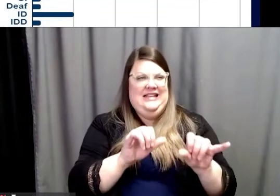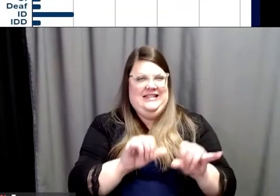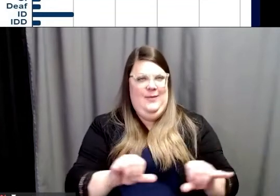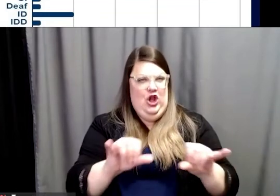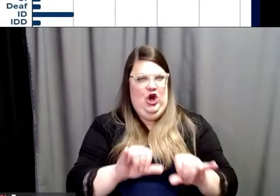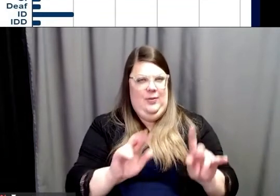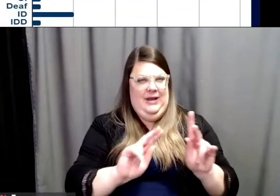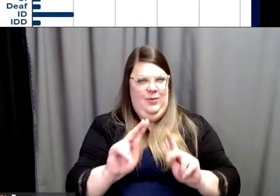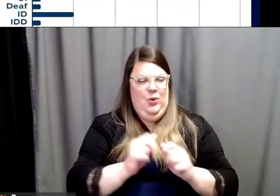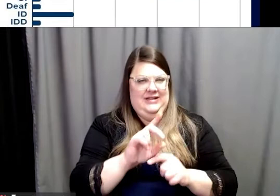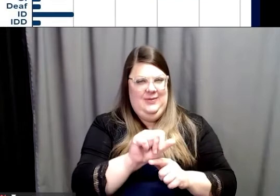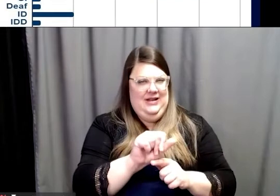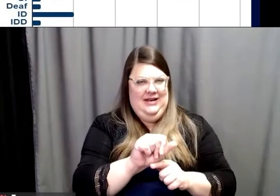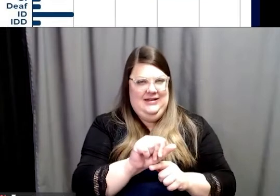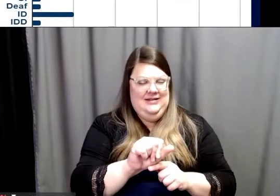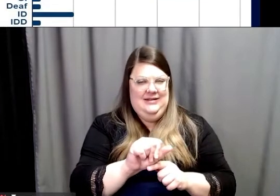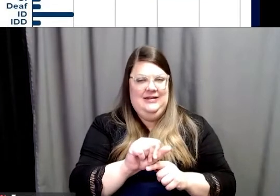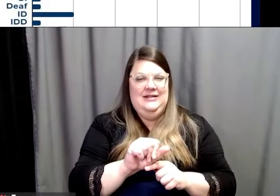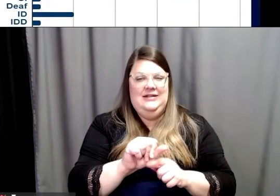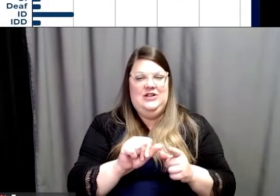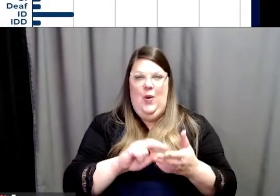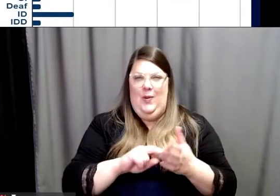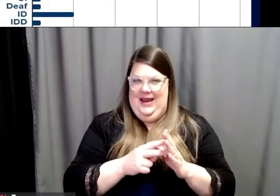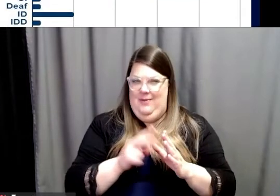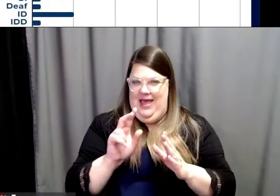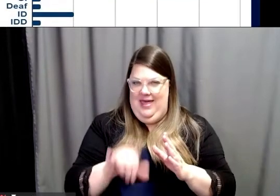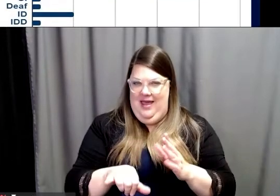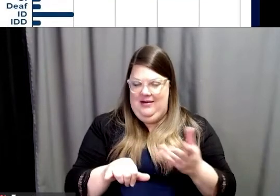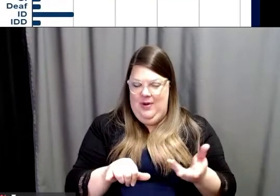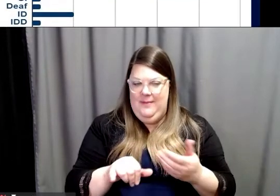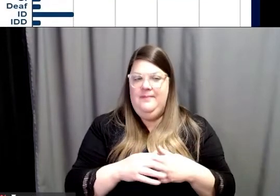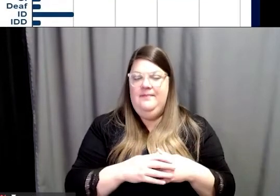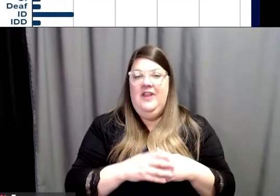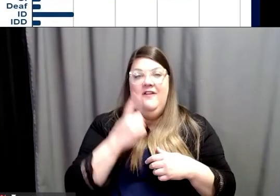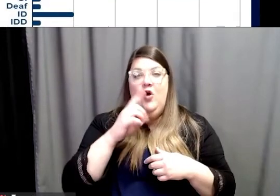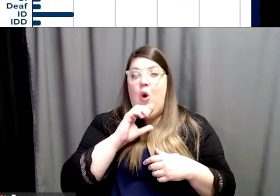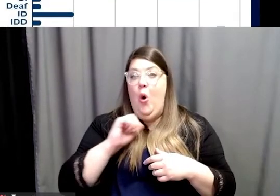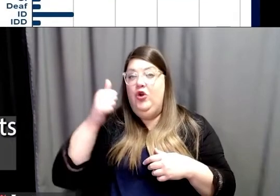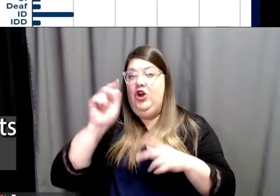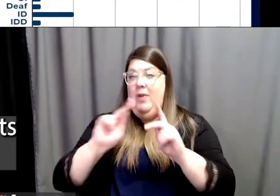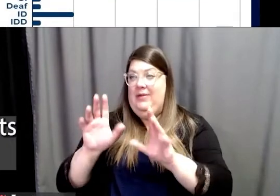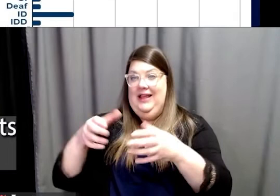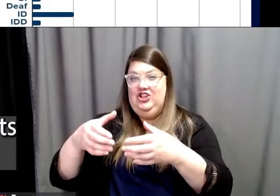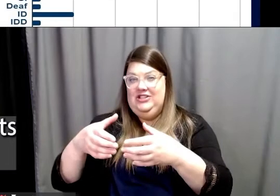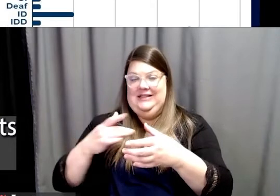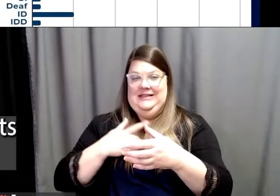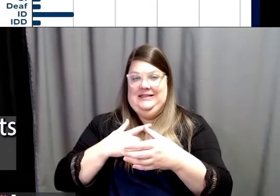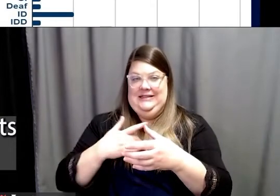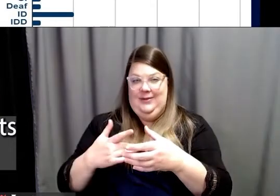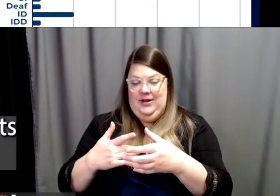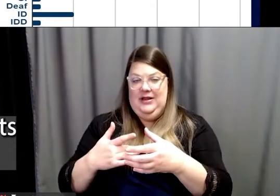with disabilities. And what we mean by that is for the older population, they